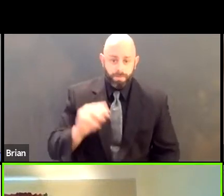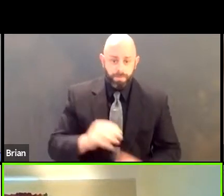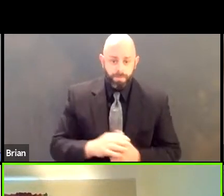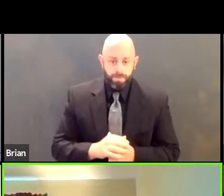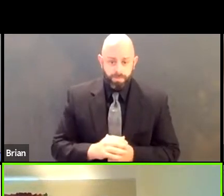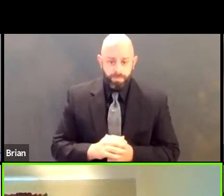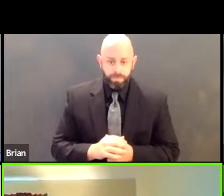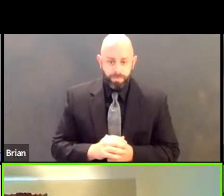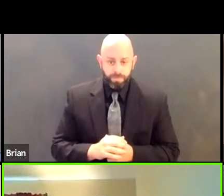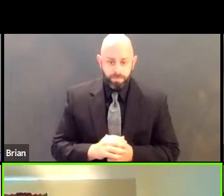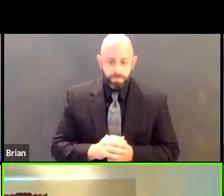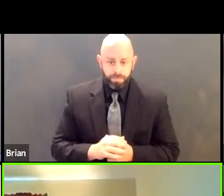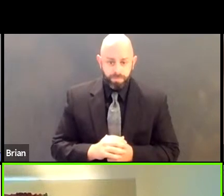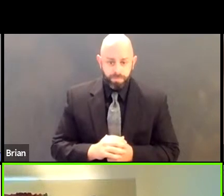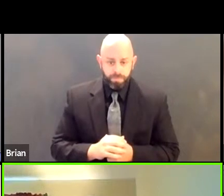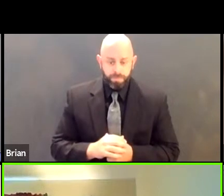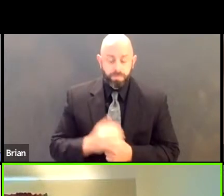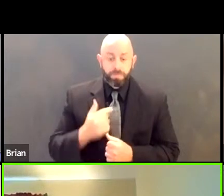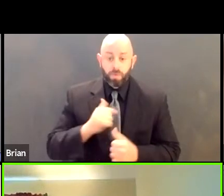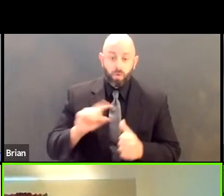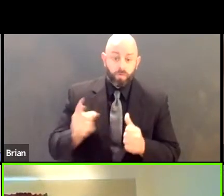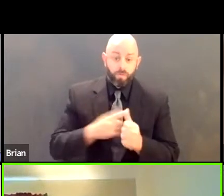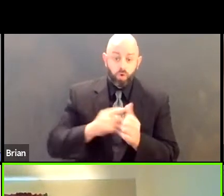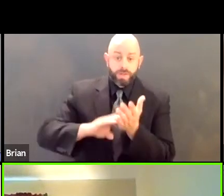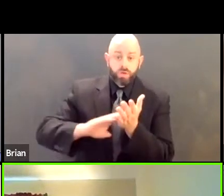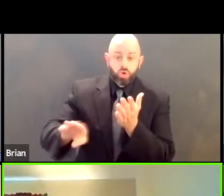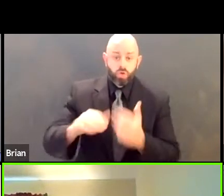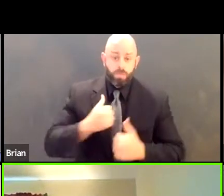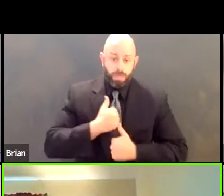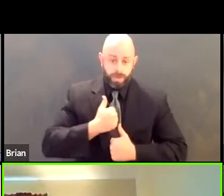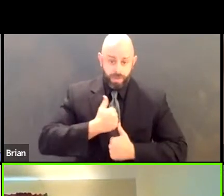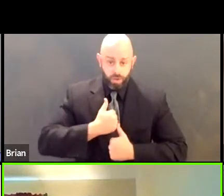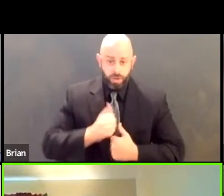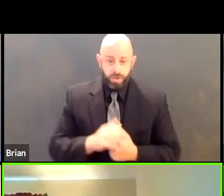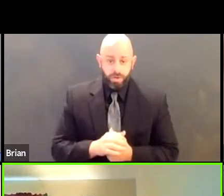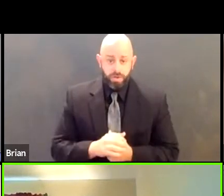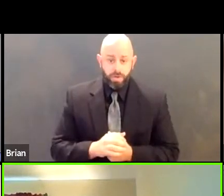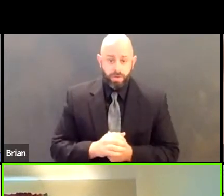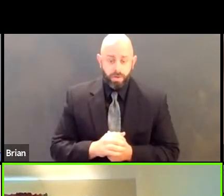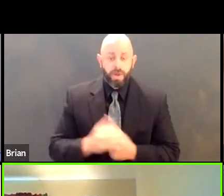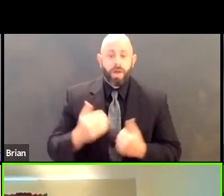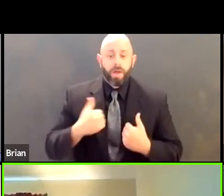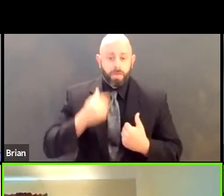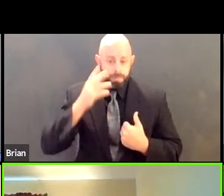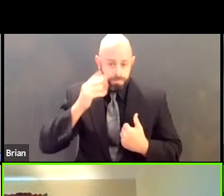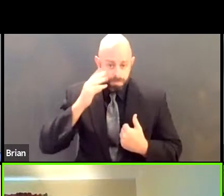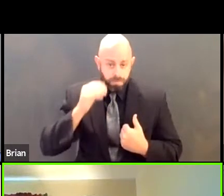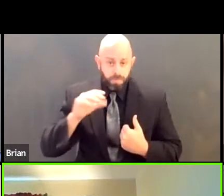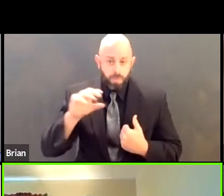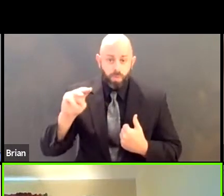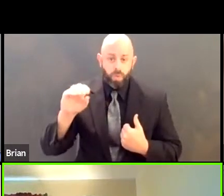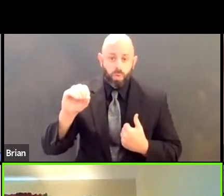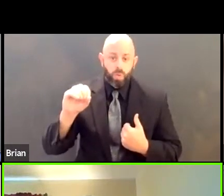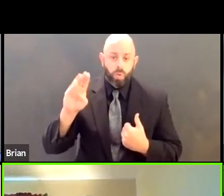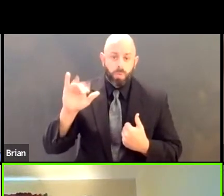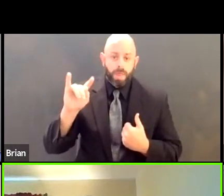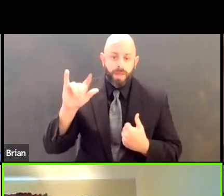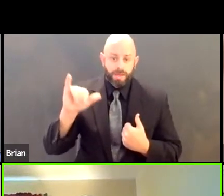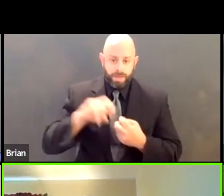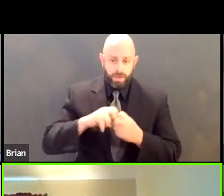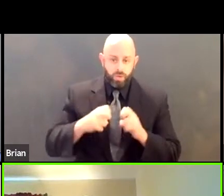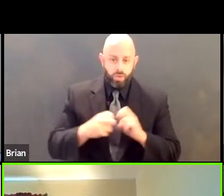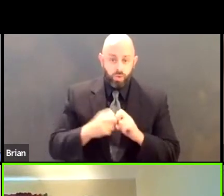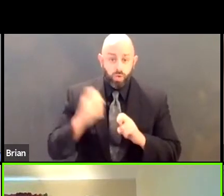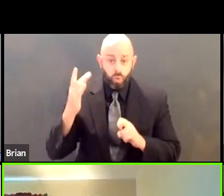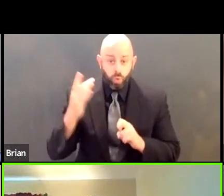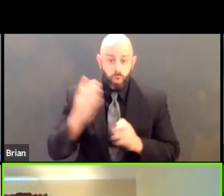Well, when I first was discharged from the military, I had mobility issues pretty extensively due to